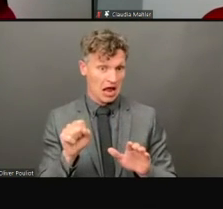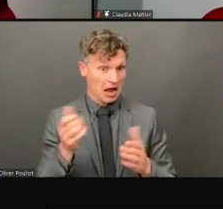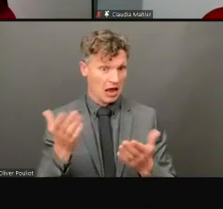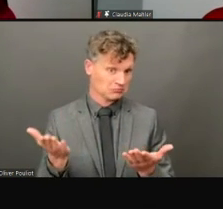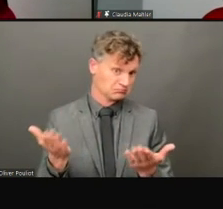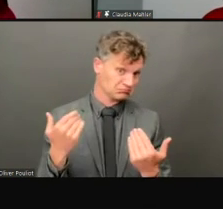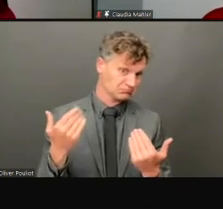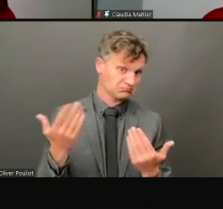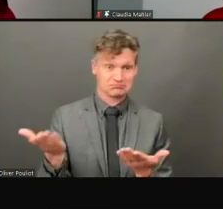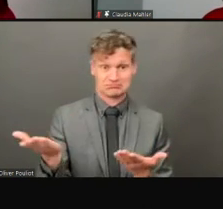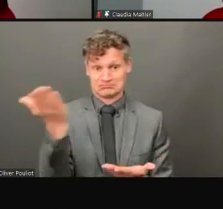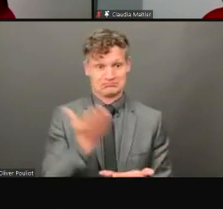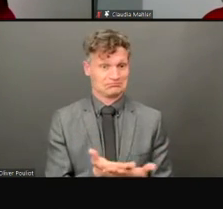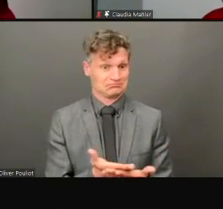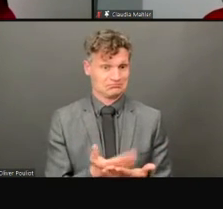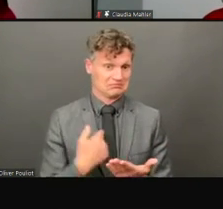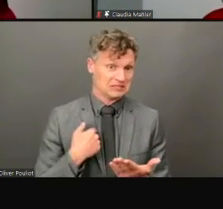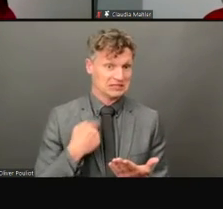Thank you so much, sir.